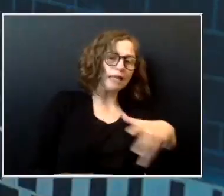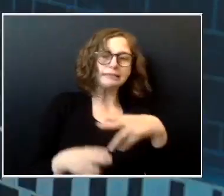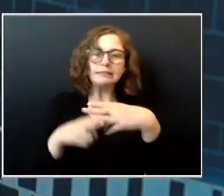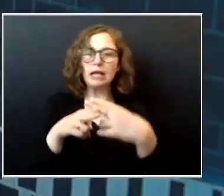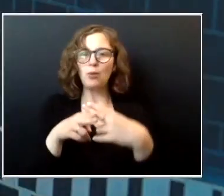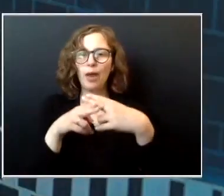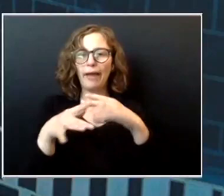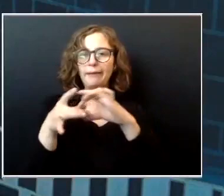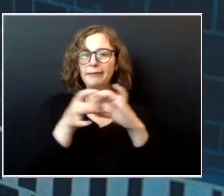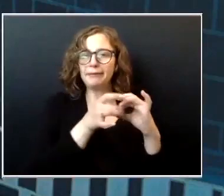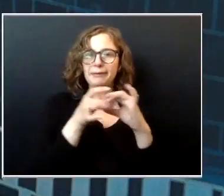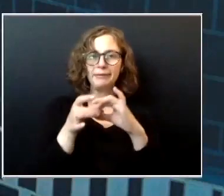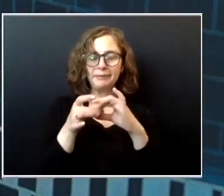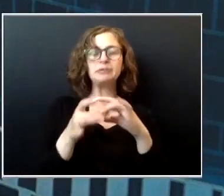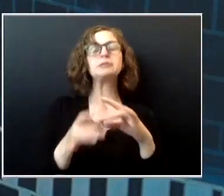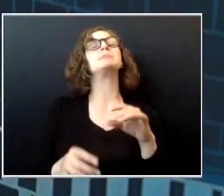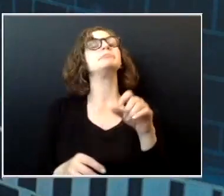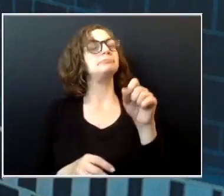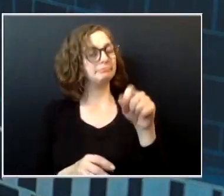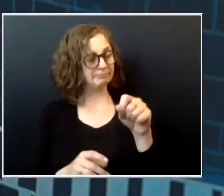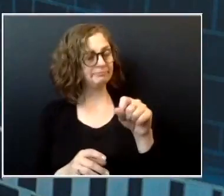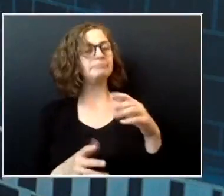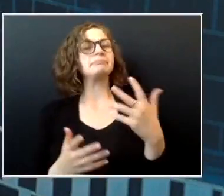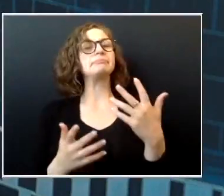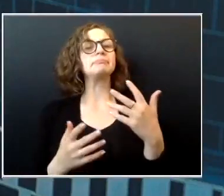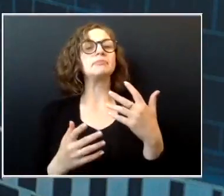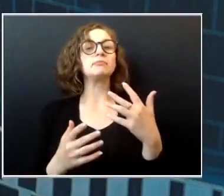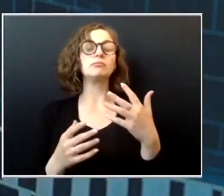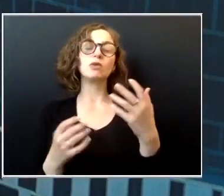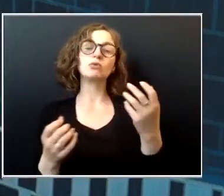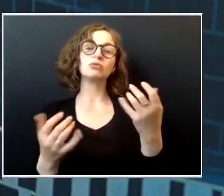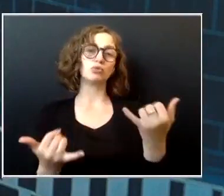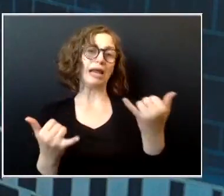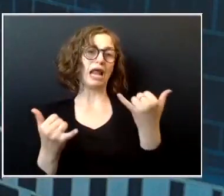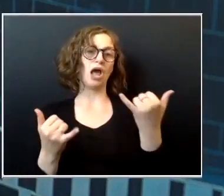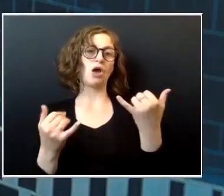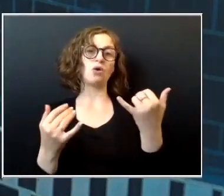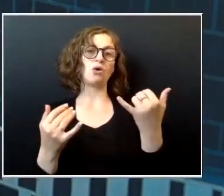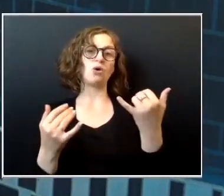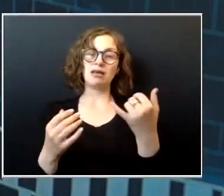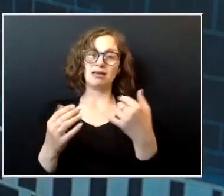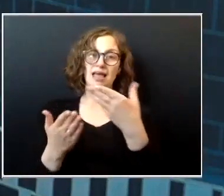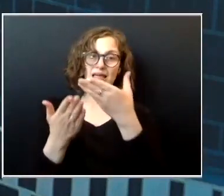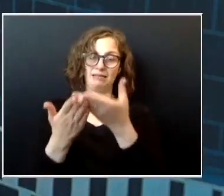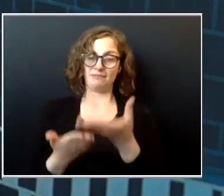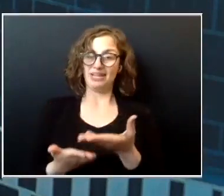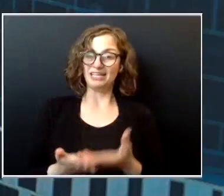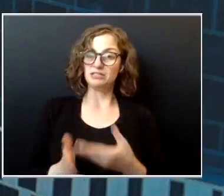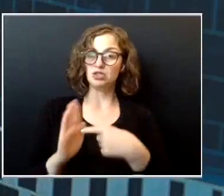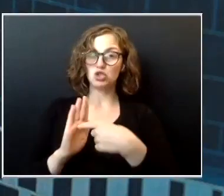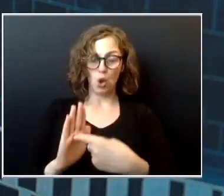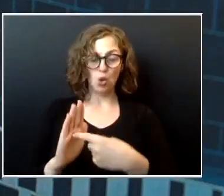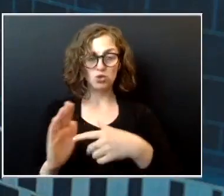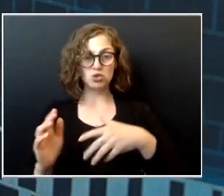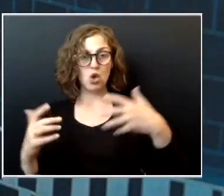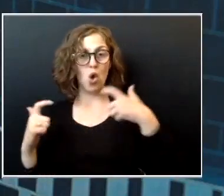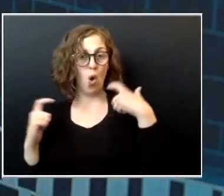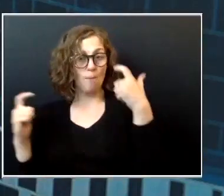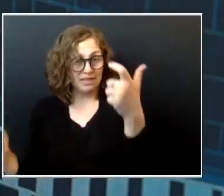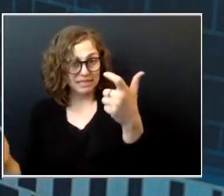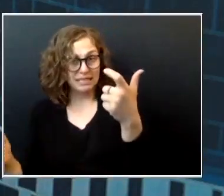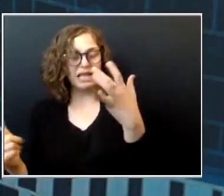back, there's a lot of evidence showing the negative impact of obesity on maternal outcomes as well as fetal outcomes. And